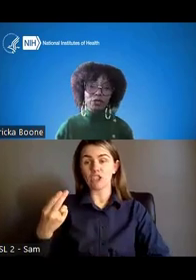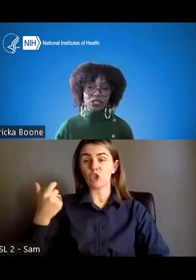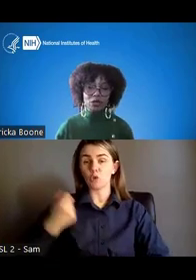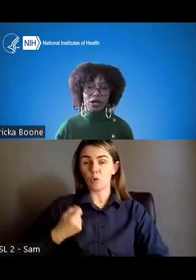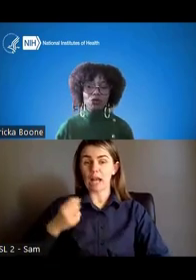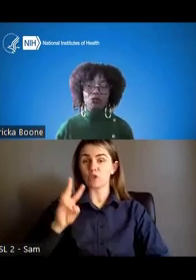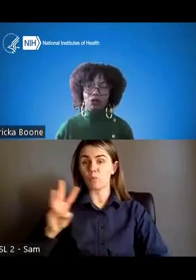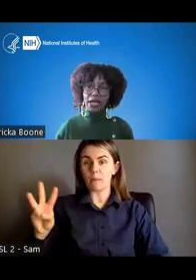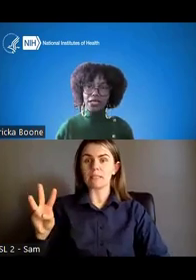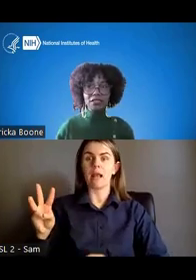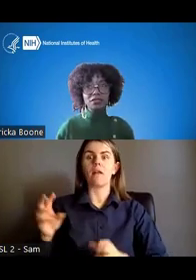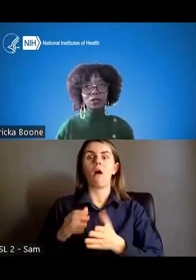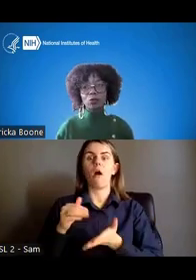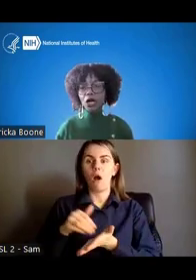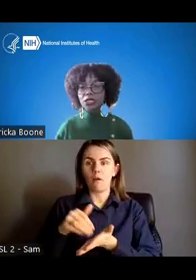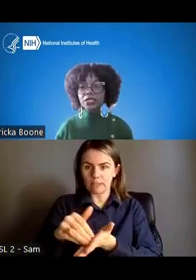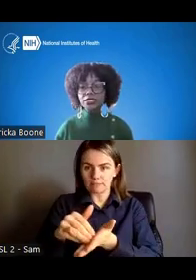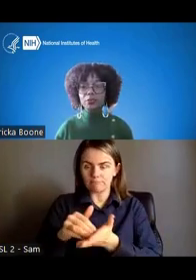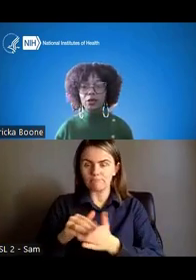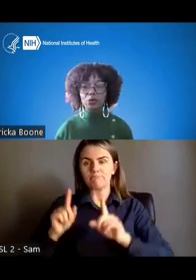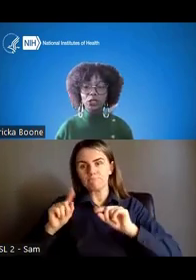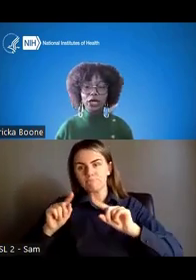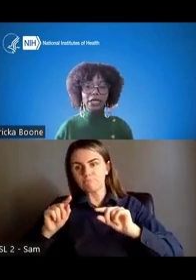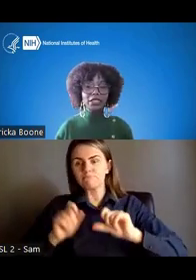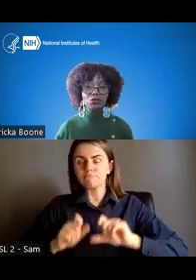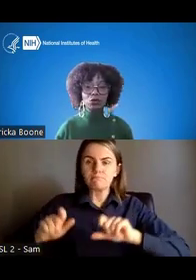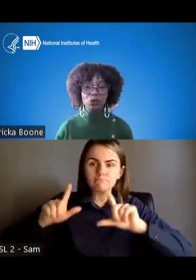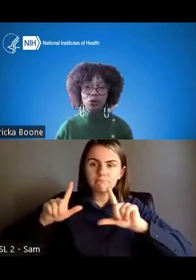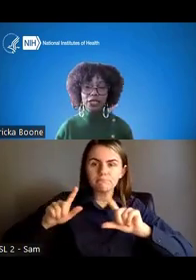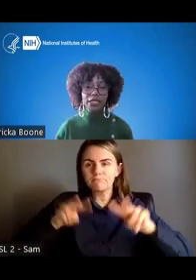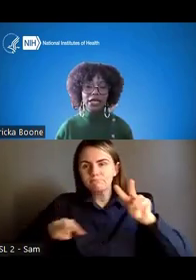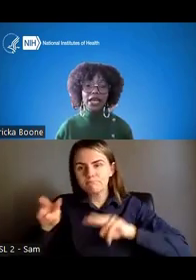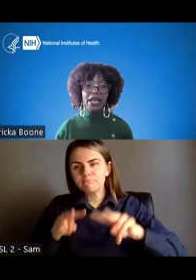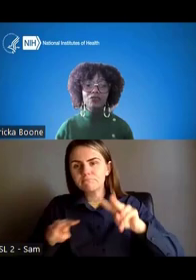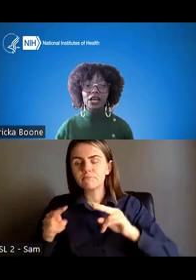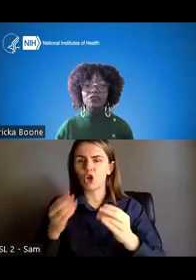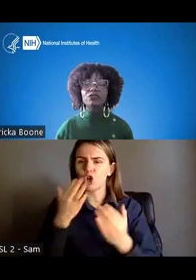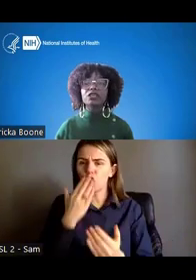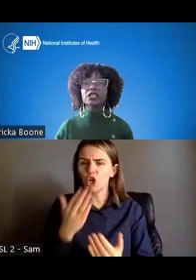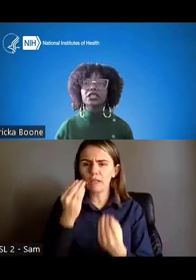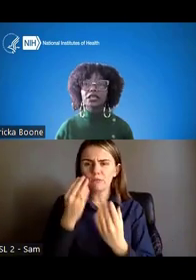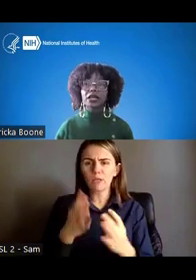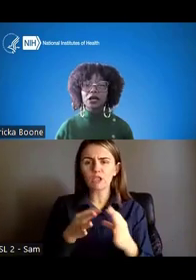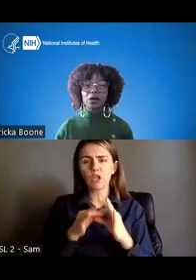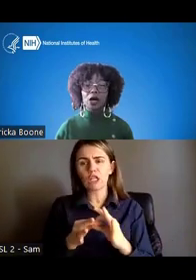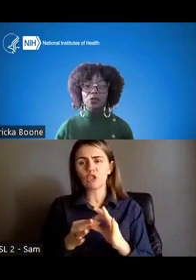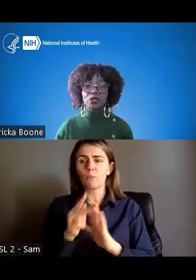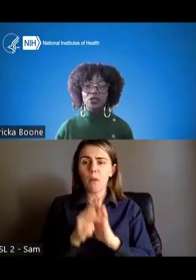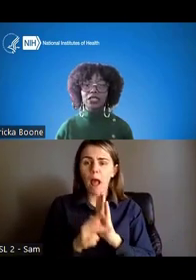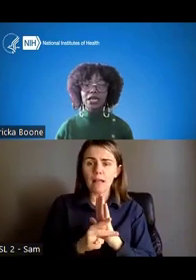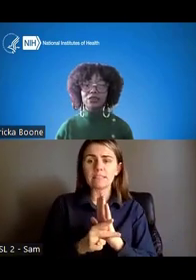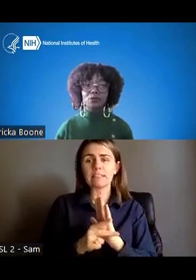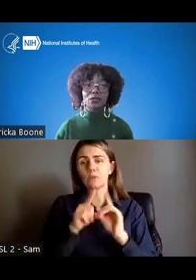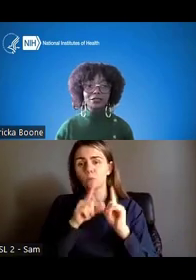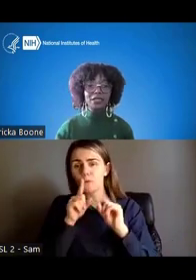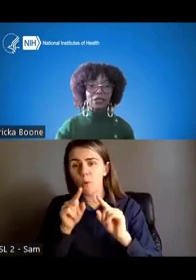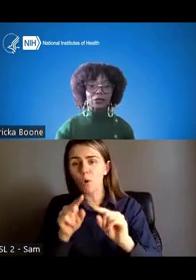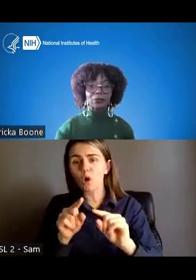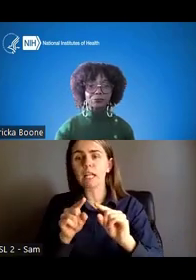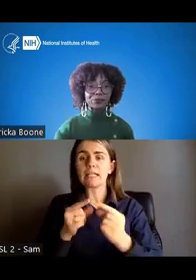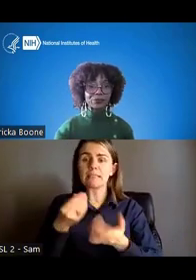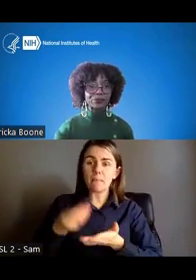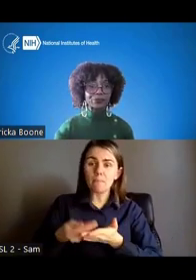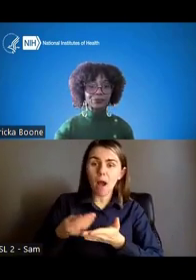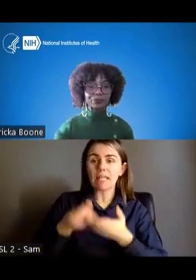important information about grants, about policy, about compliance, reporting, and find funding opportunity announcements